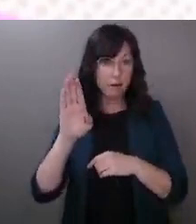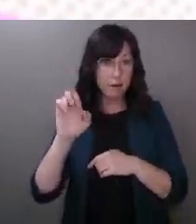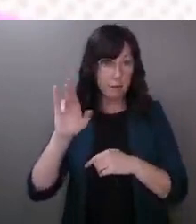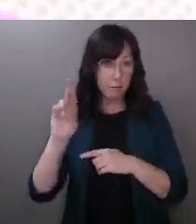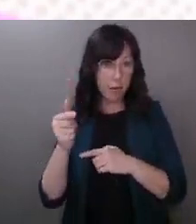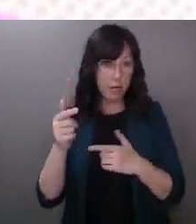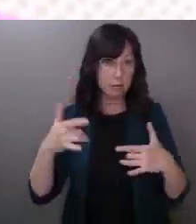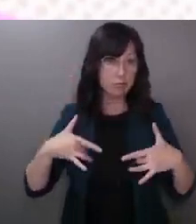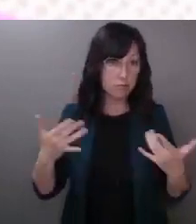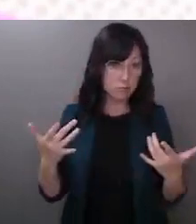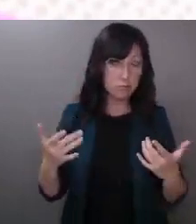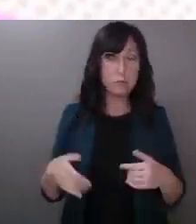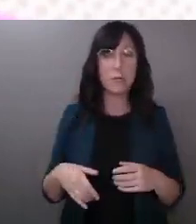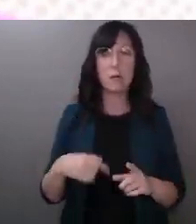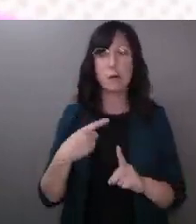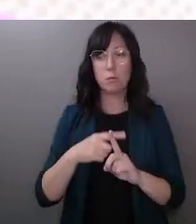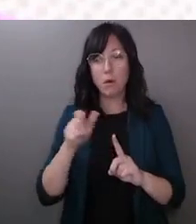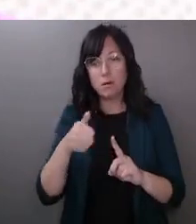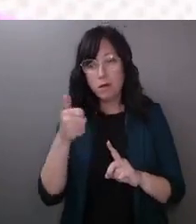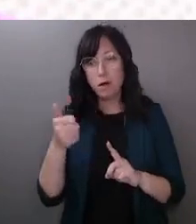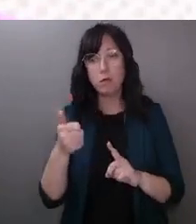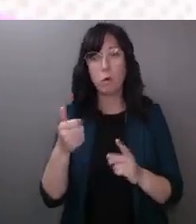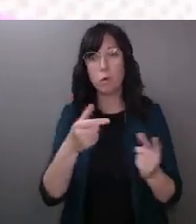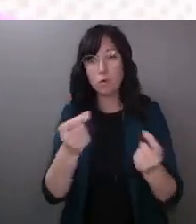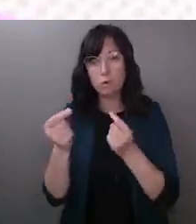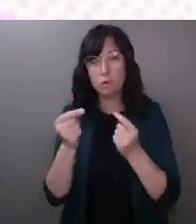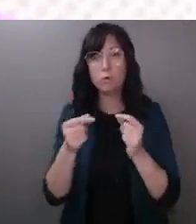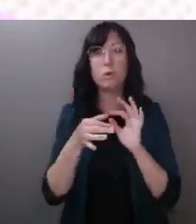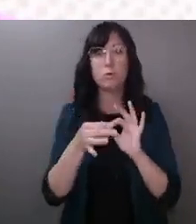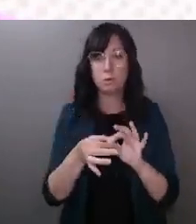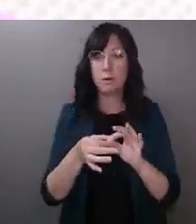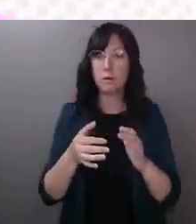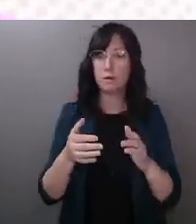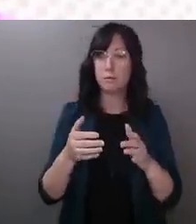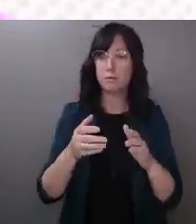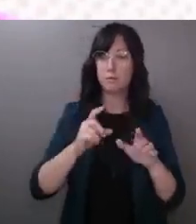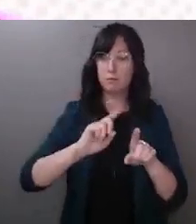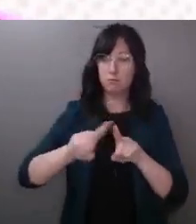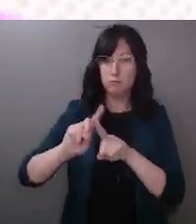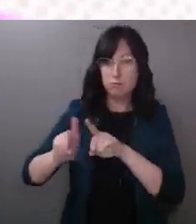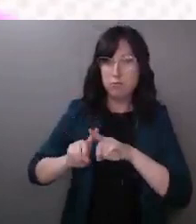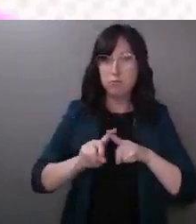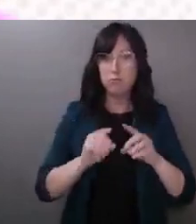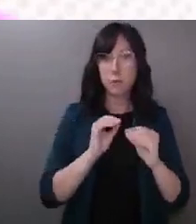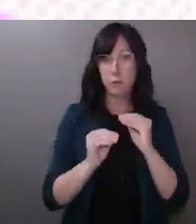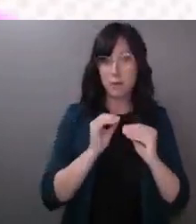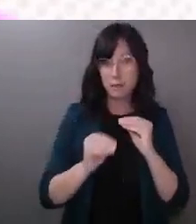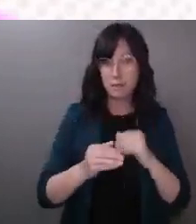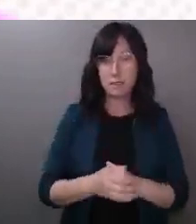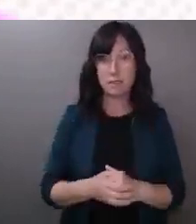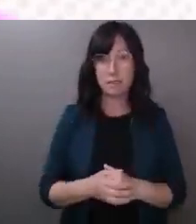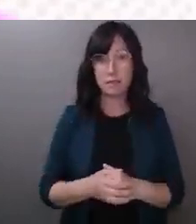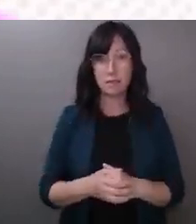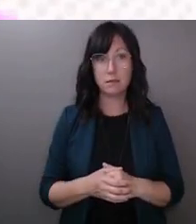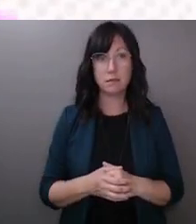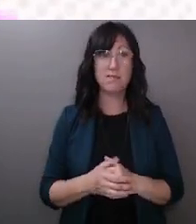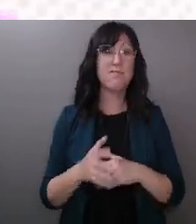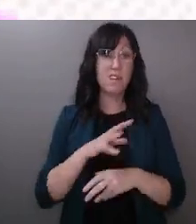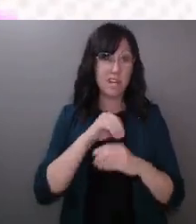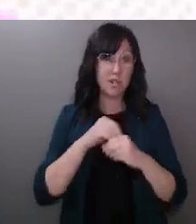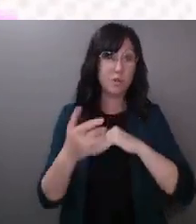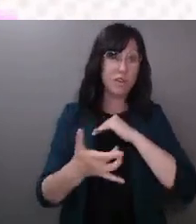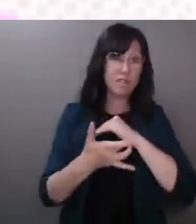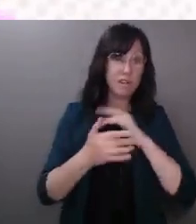and further information on issues related to freezing rain and lightning strikes. This report will include technical